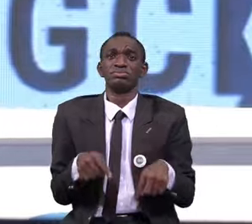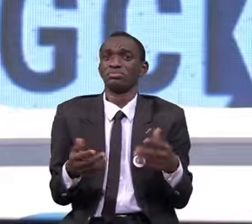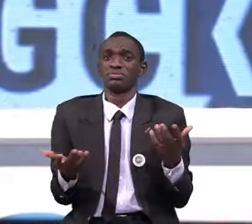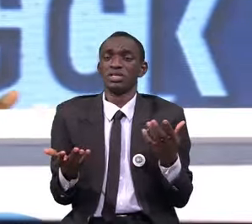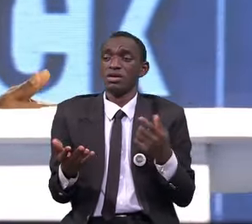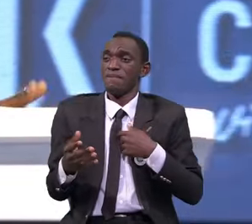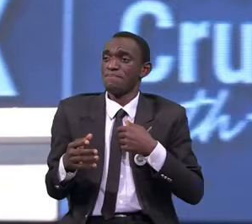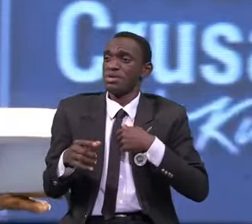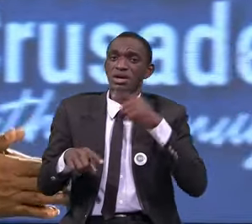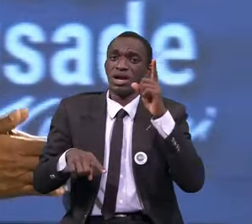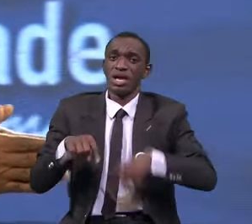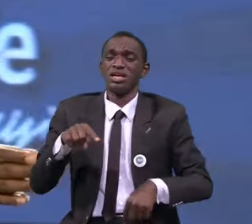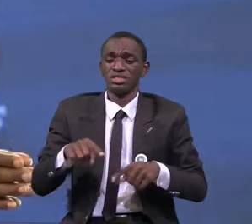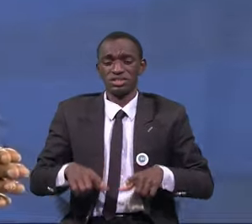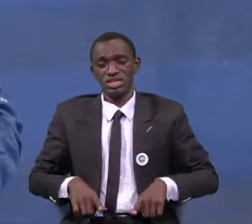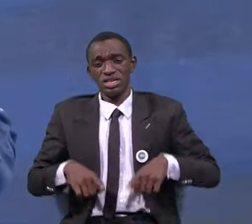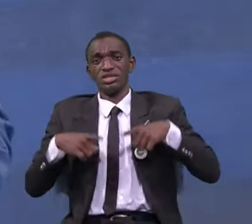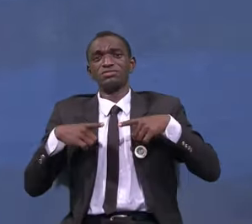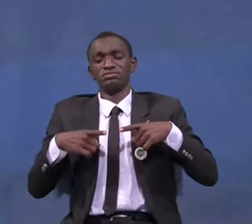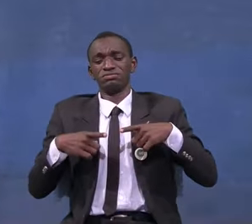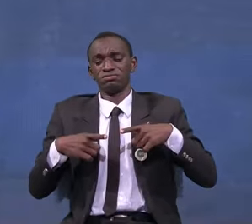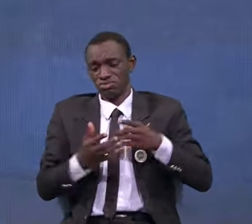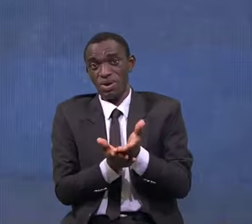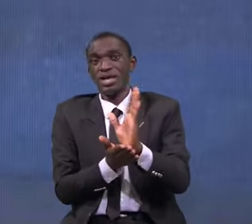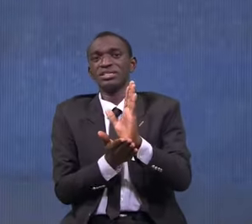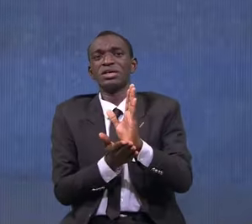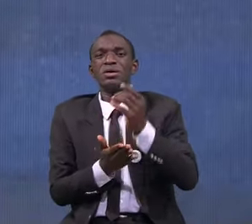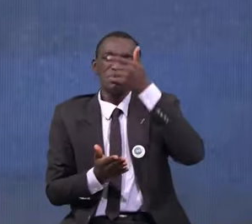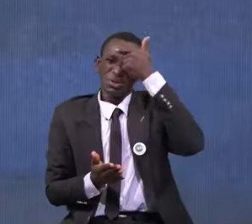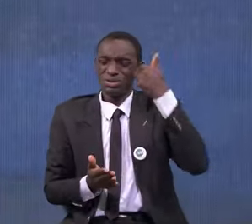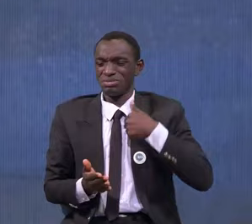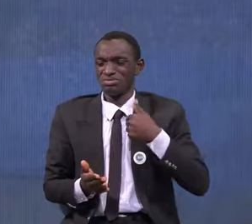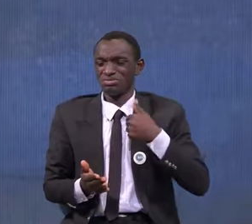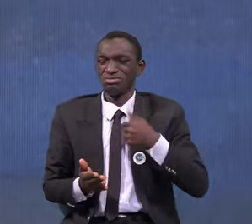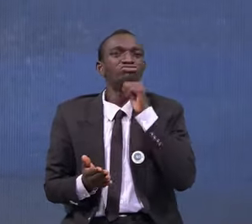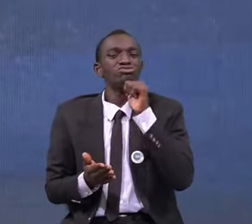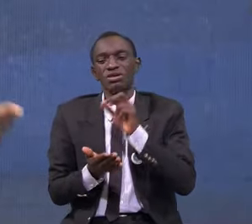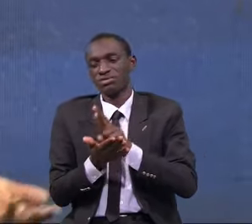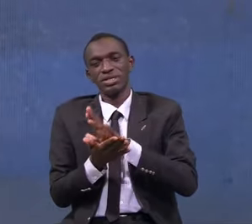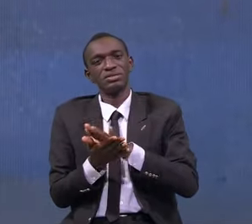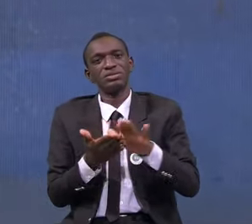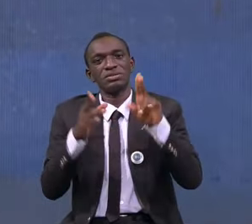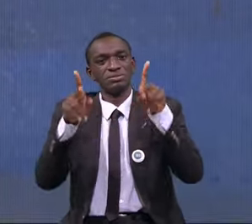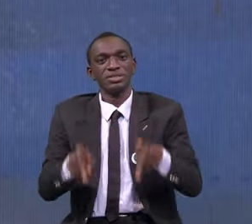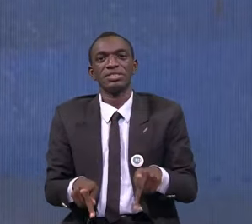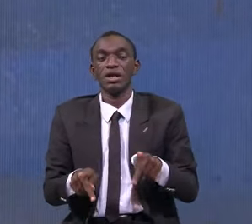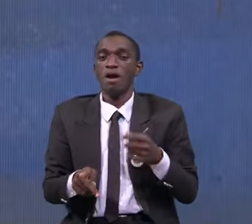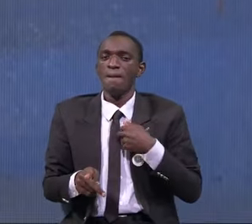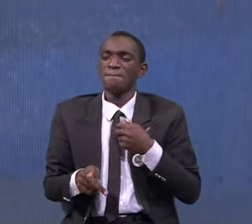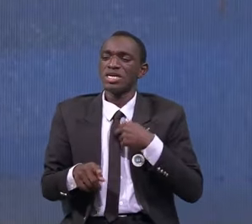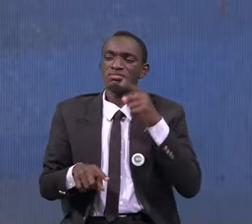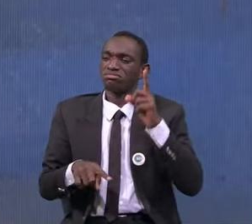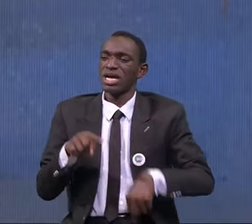I cannot live right because I'm unrighteous. I cannot speak well